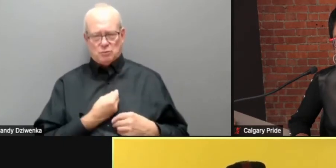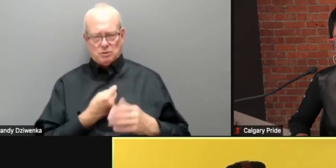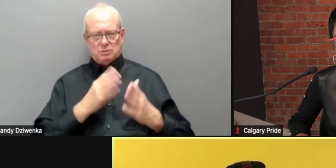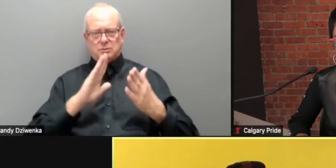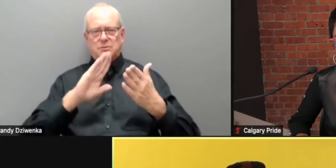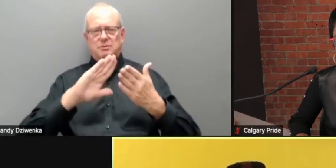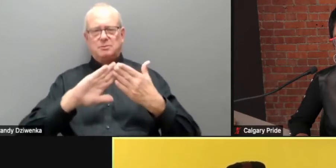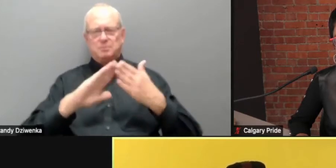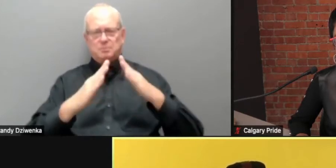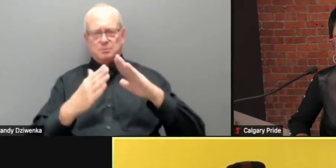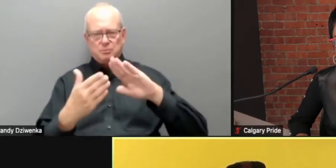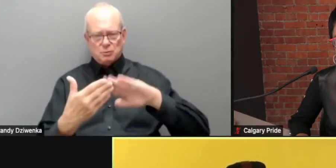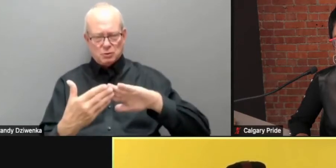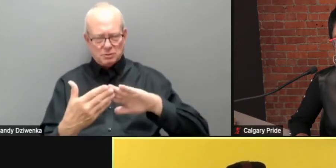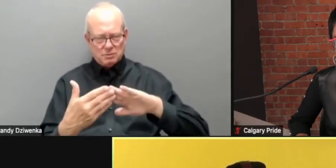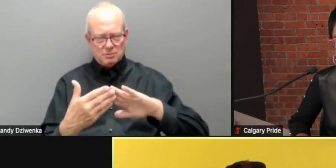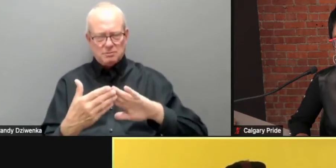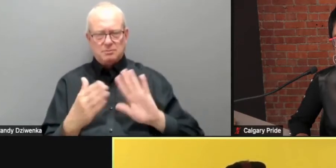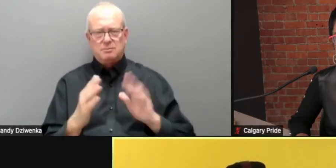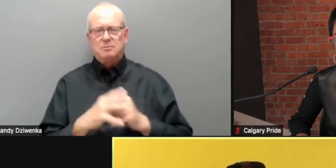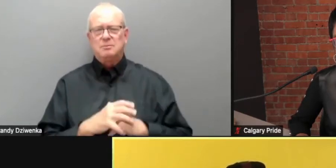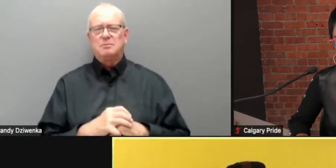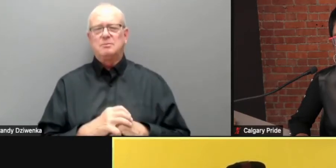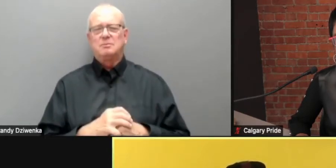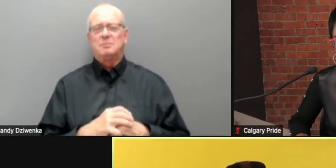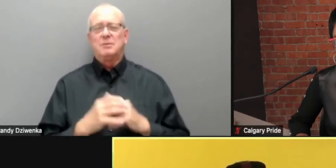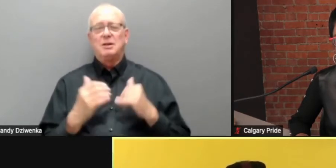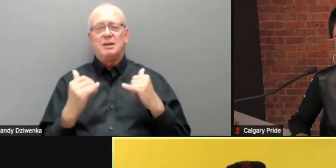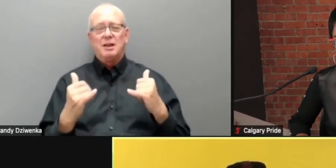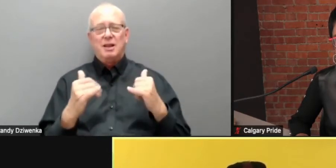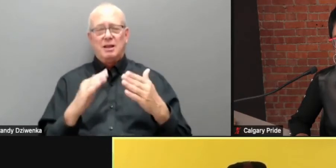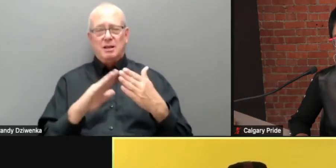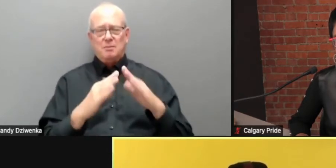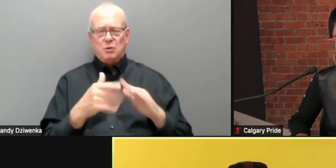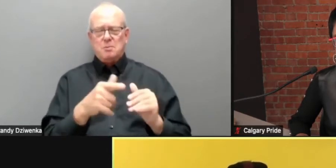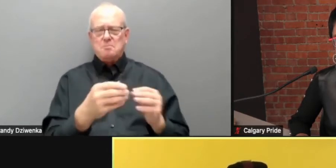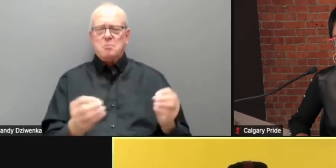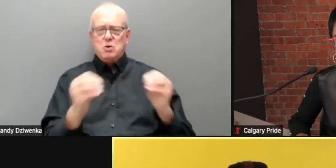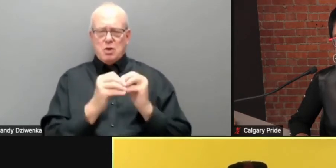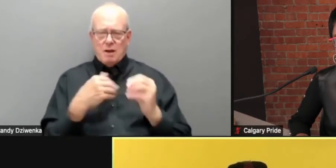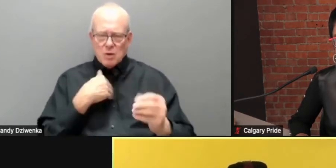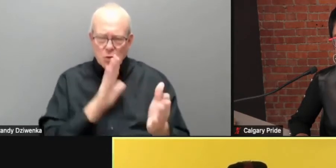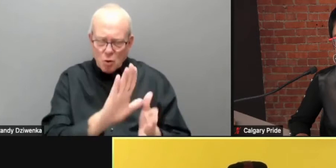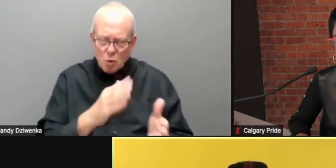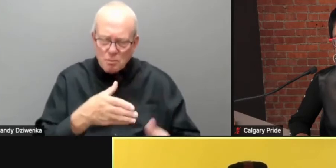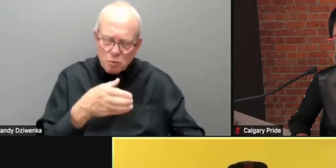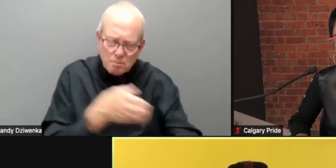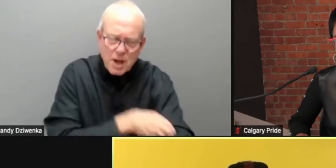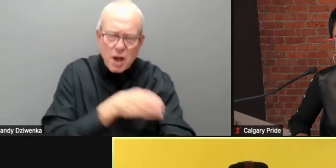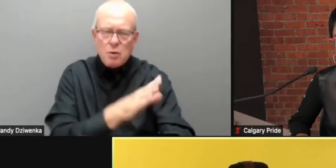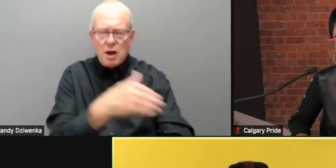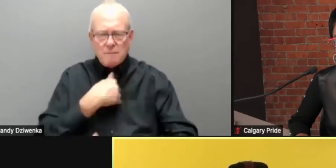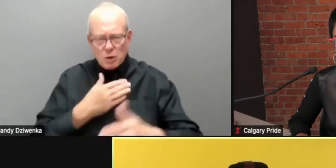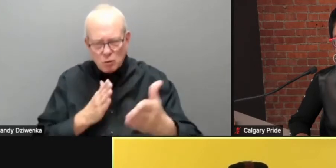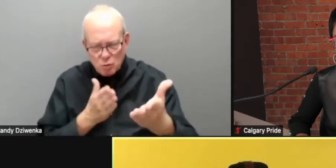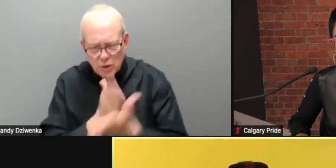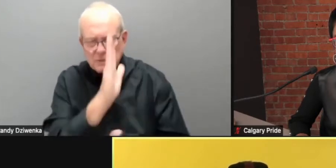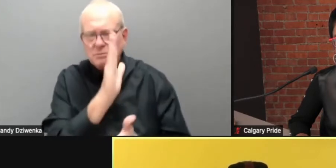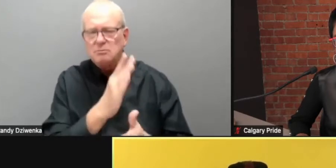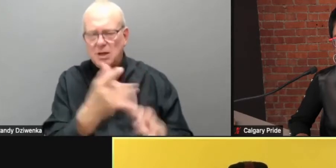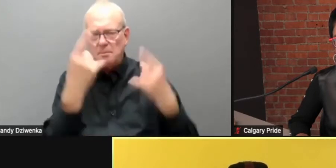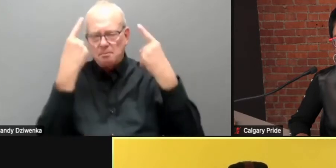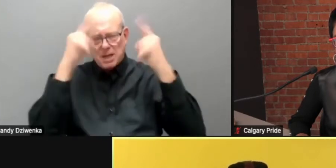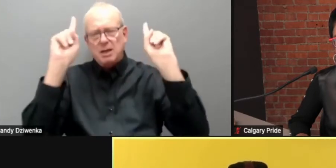been empowered. They have been given their rights. Not just that, very recently, my organization Lakshya